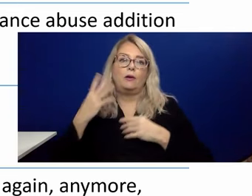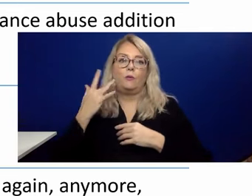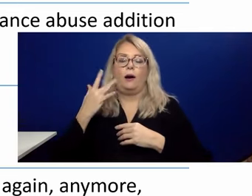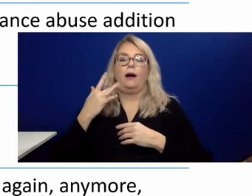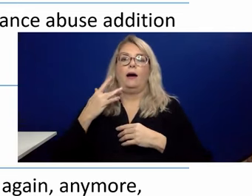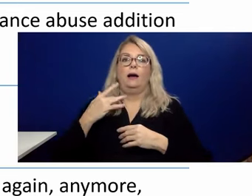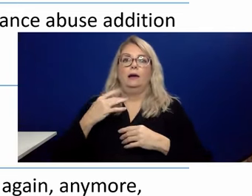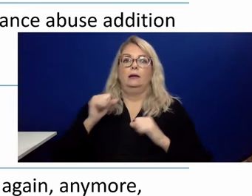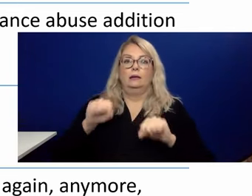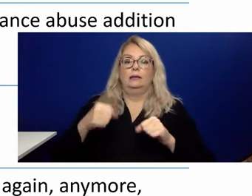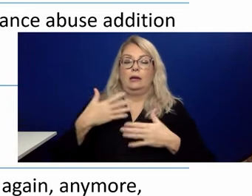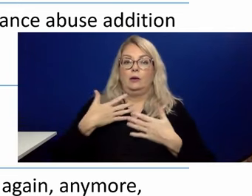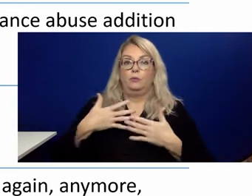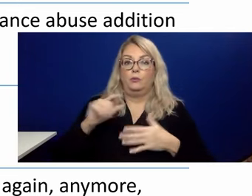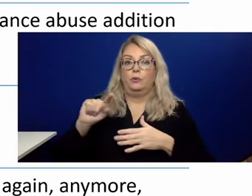very powerful,